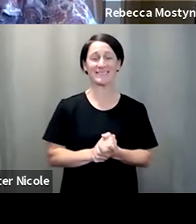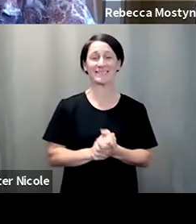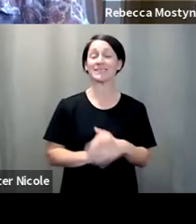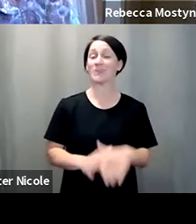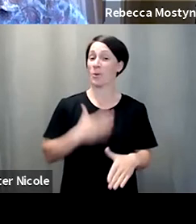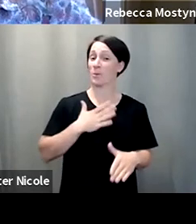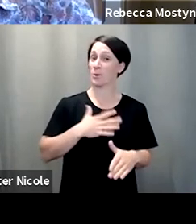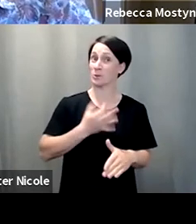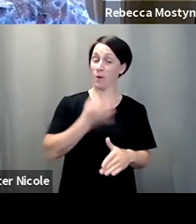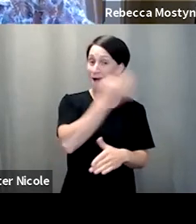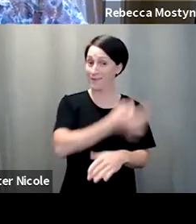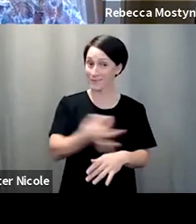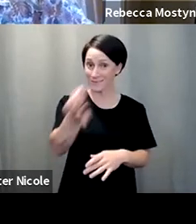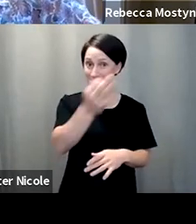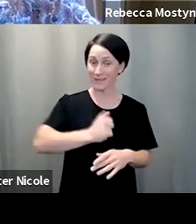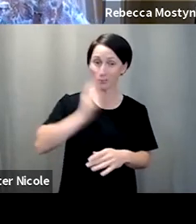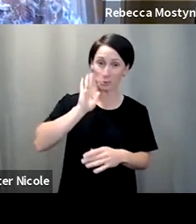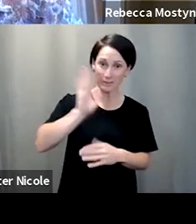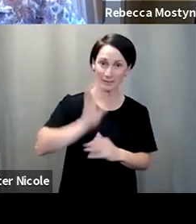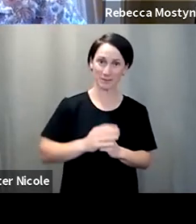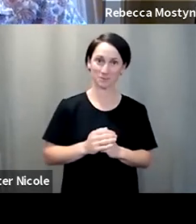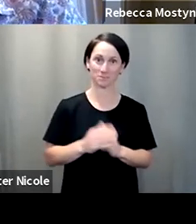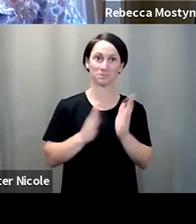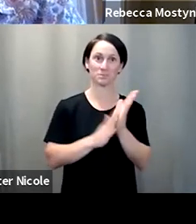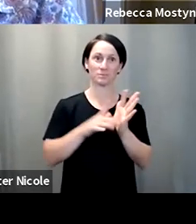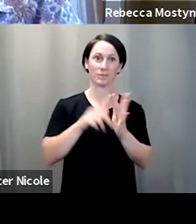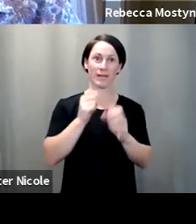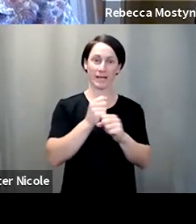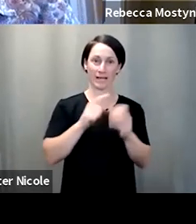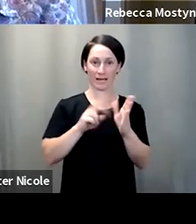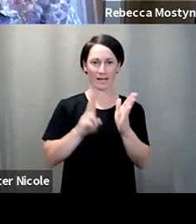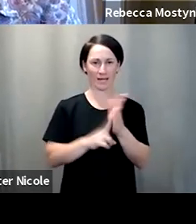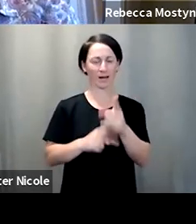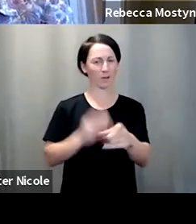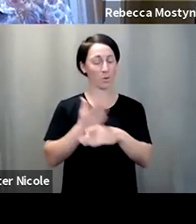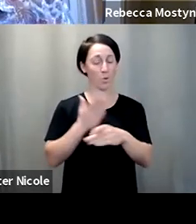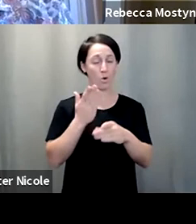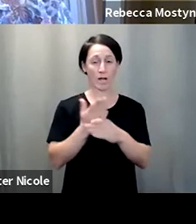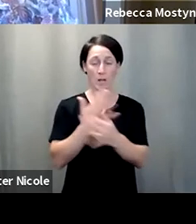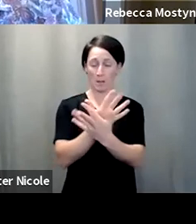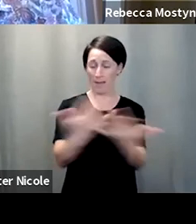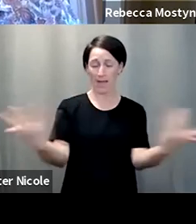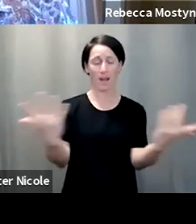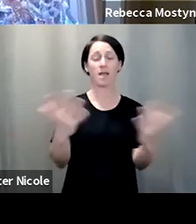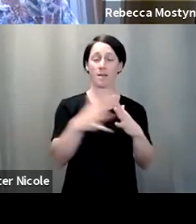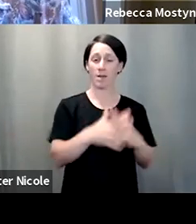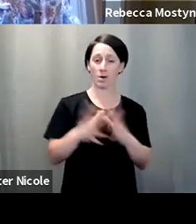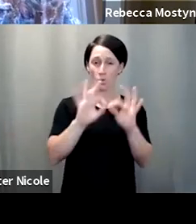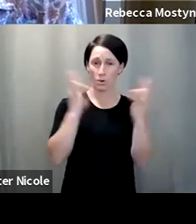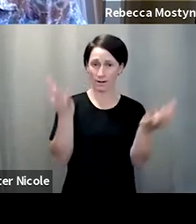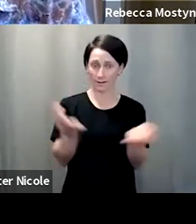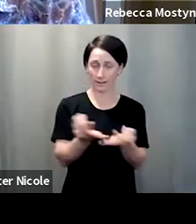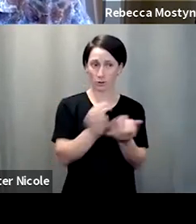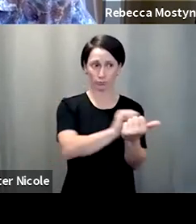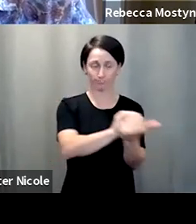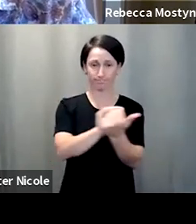speakers, if you, particularly Megan, I know you've been working with dozens of American organizations in